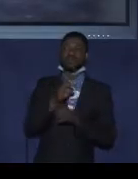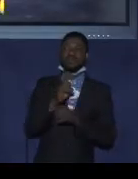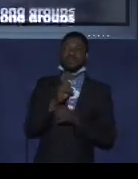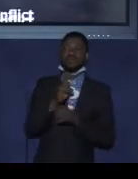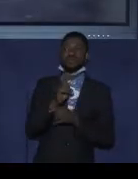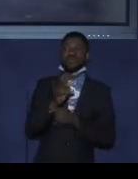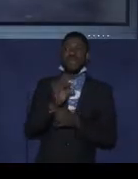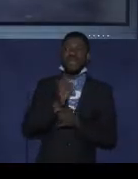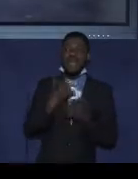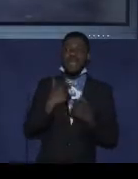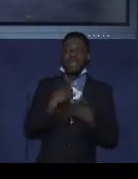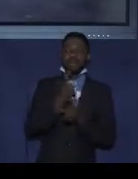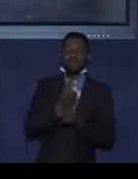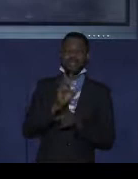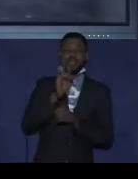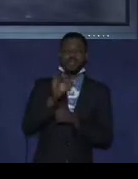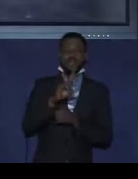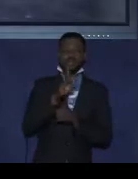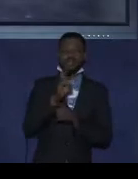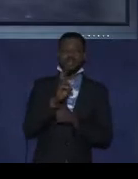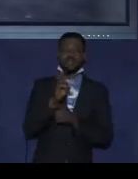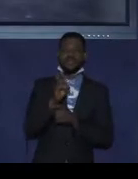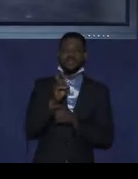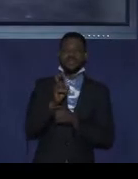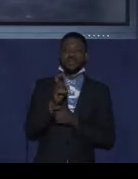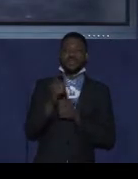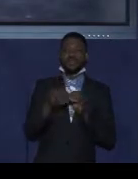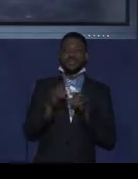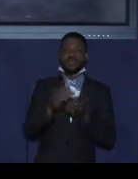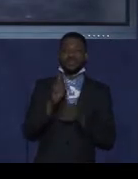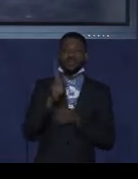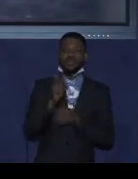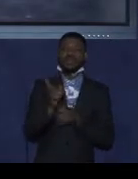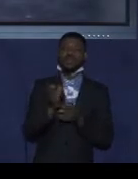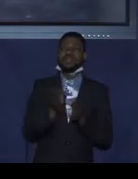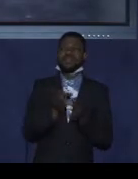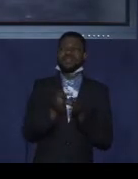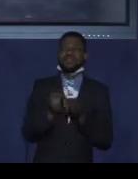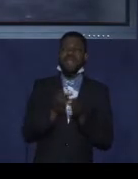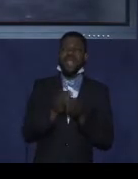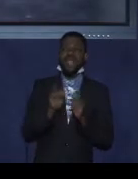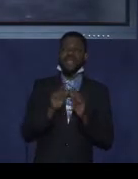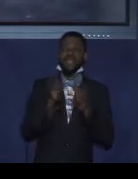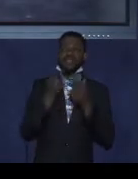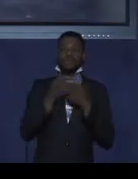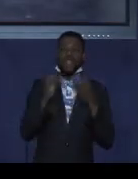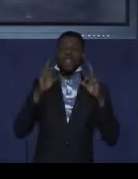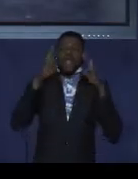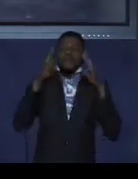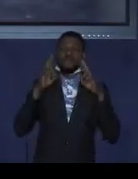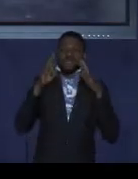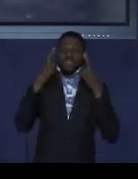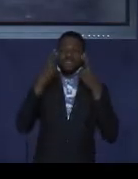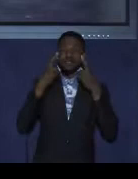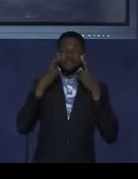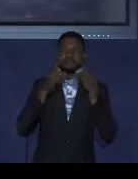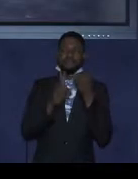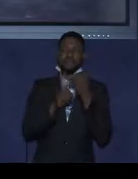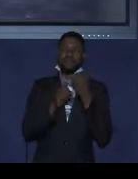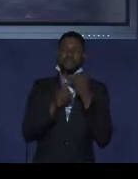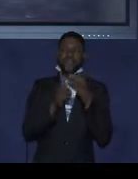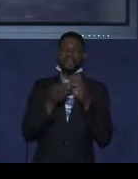Question. I have just 3 questions. Question number 1, define group